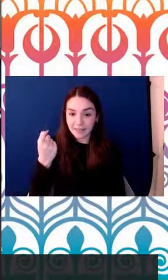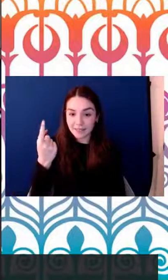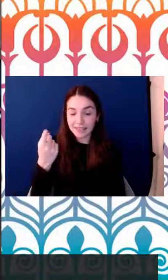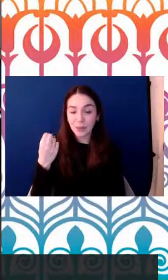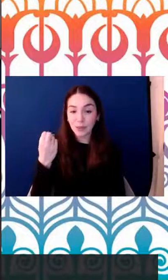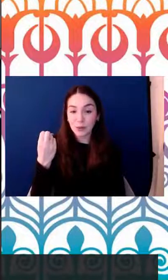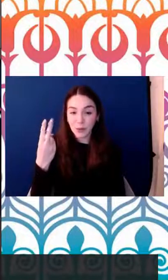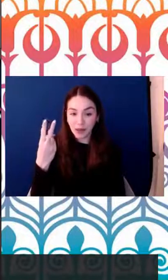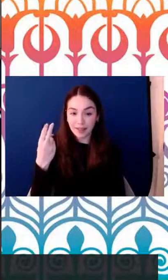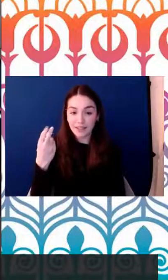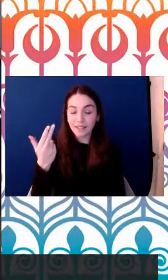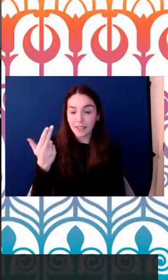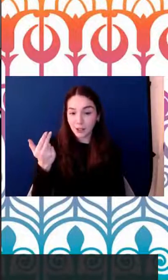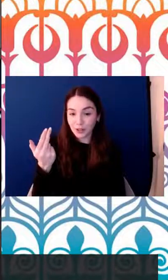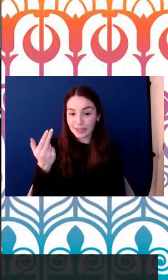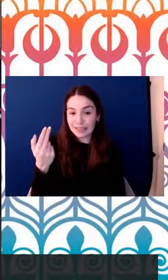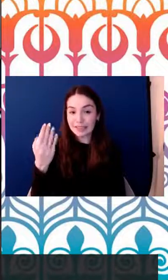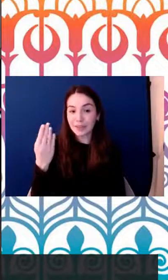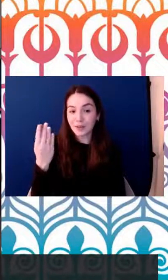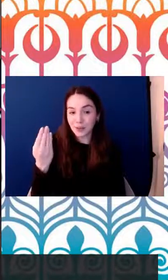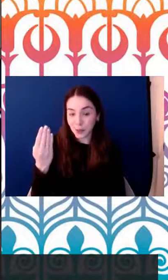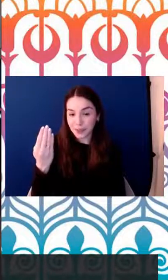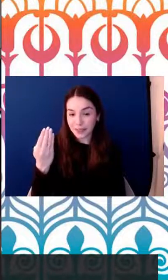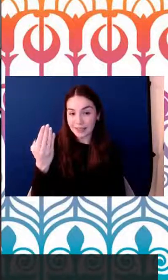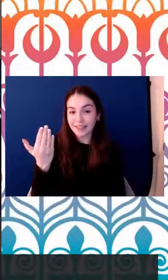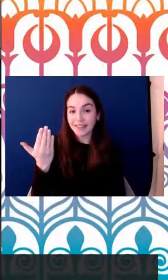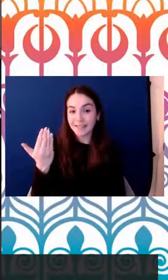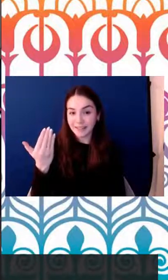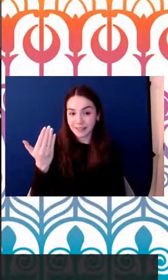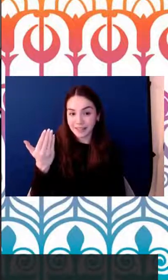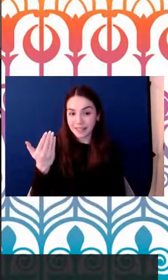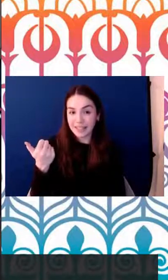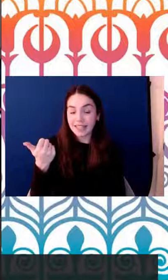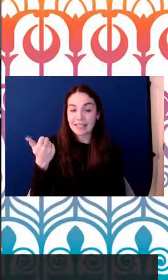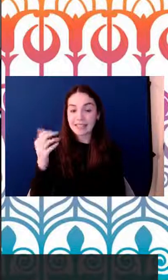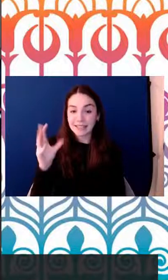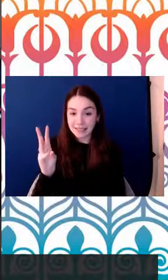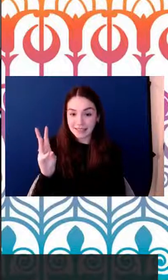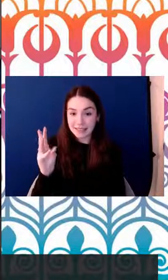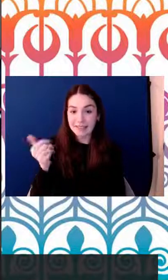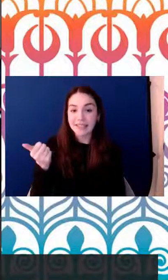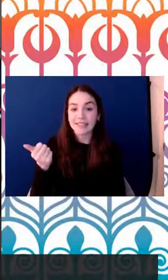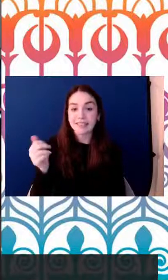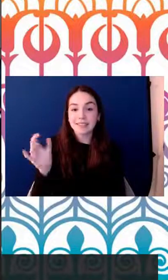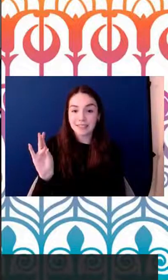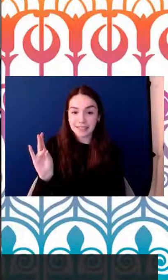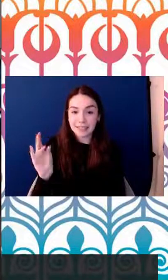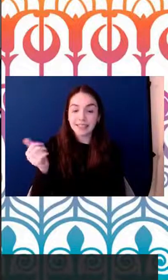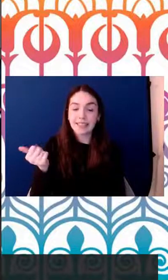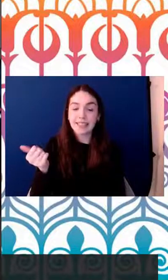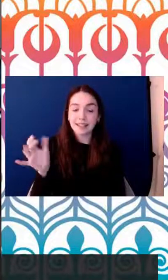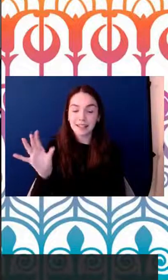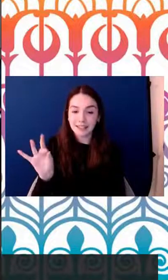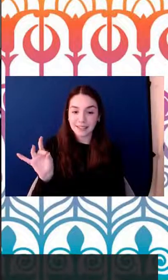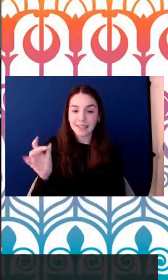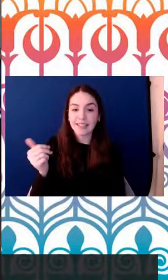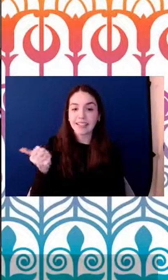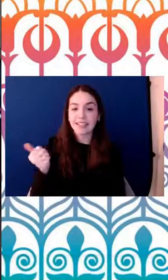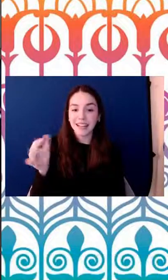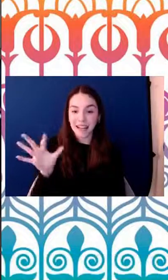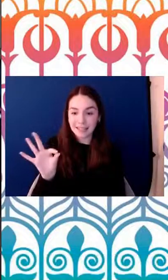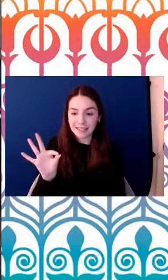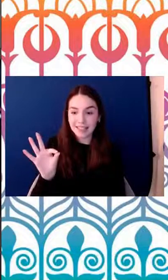11, 12, 13, 14, 15, 16, 17,